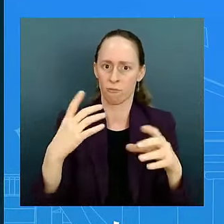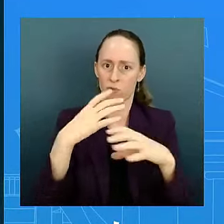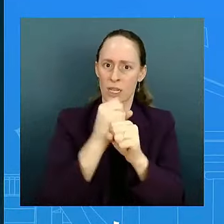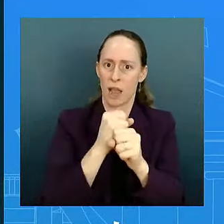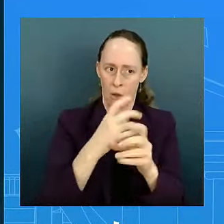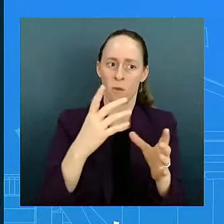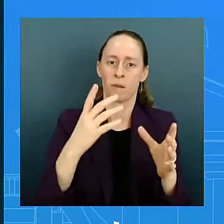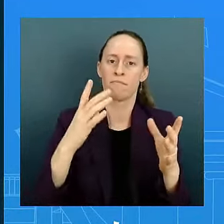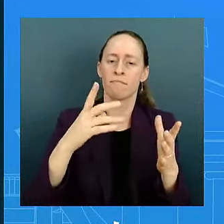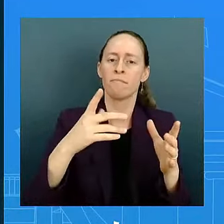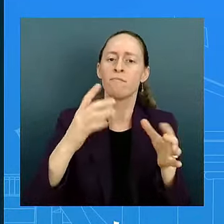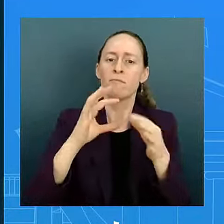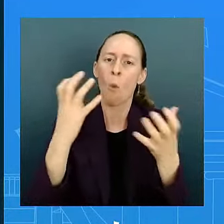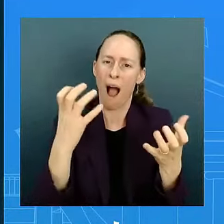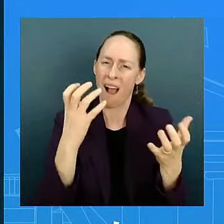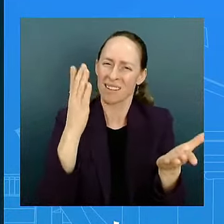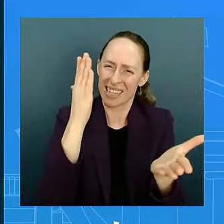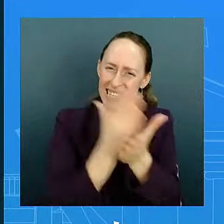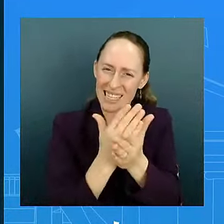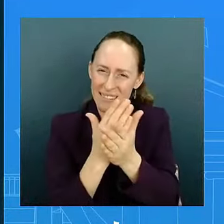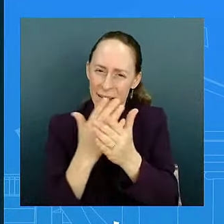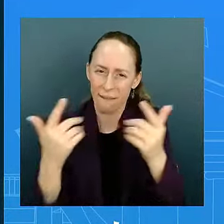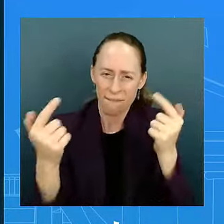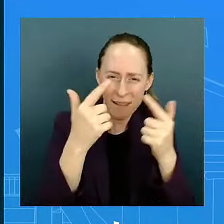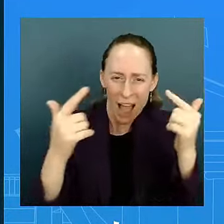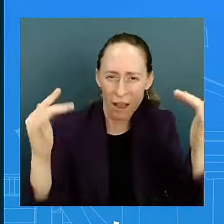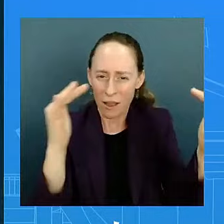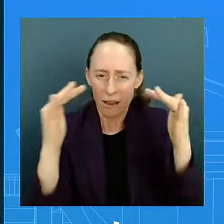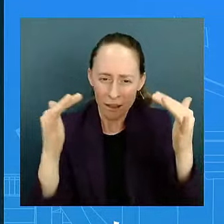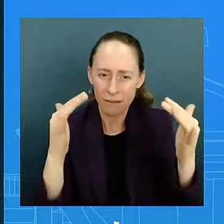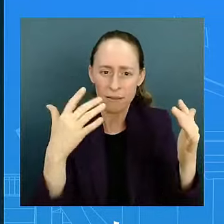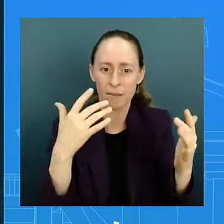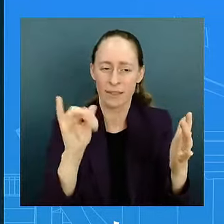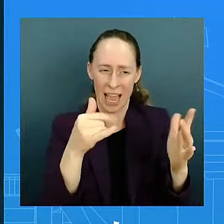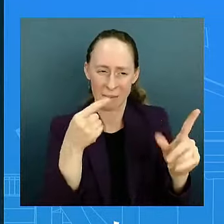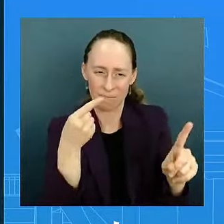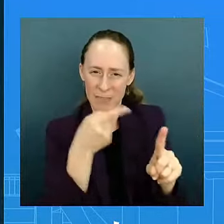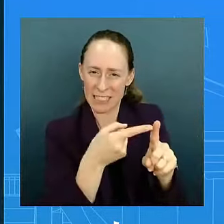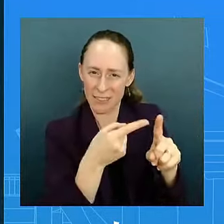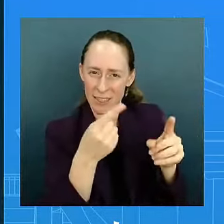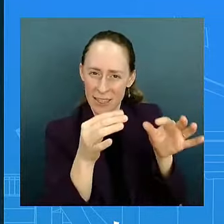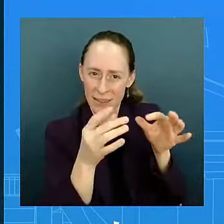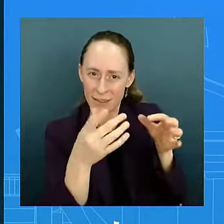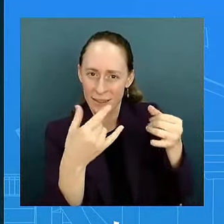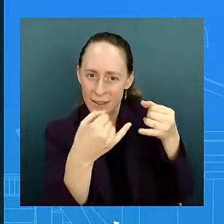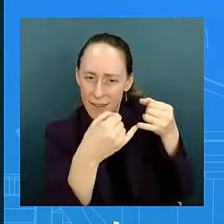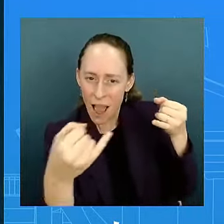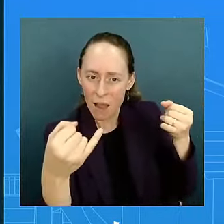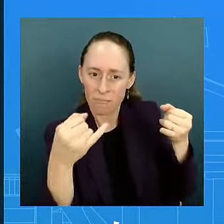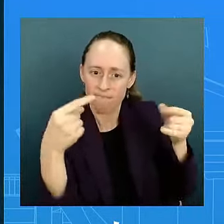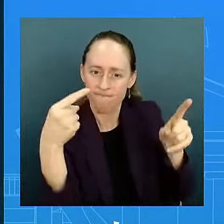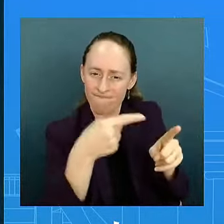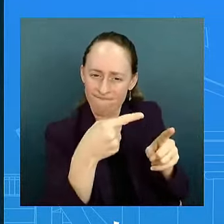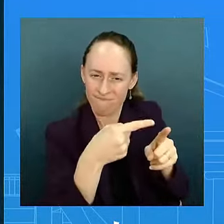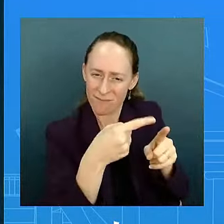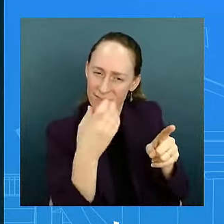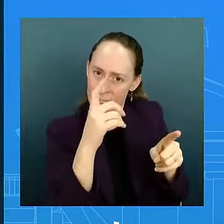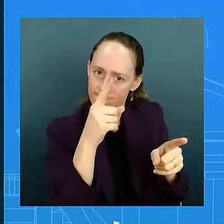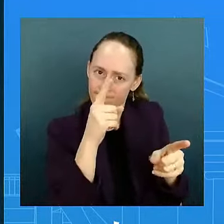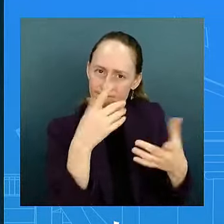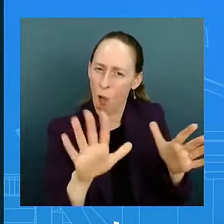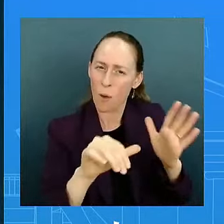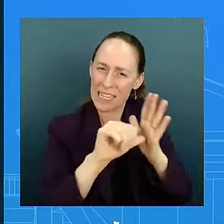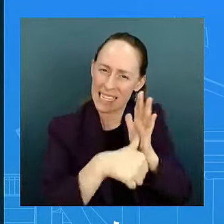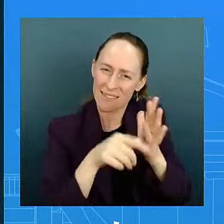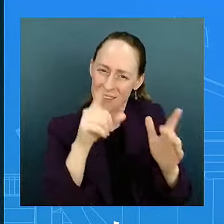that was pointed out to me. That is something that the president has been focused on, getting that done. I don't have anything beyond what we put out, but we're